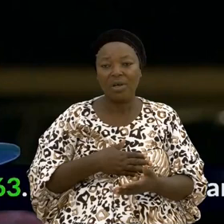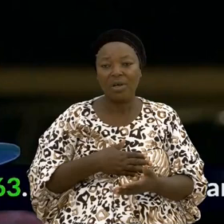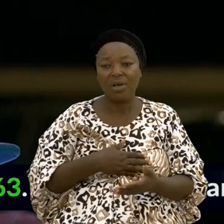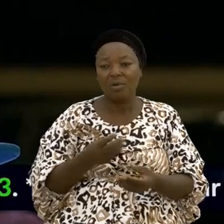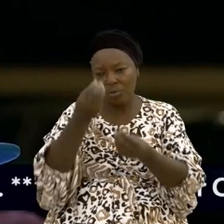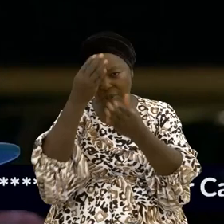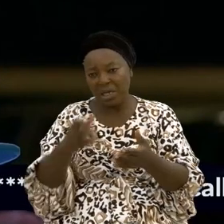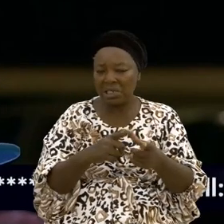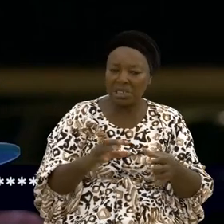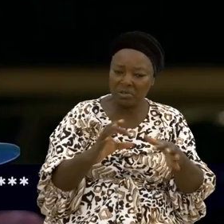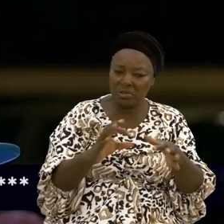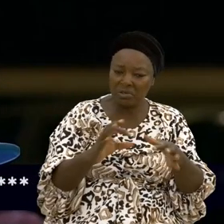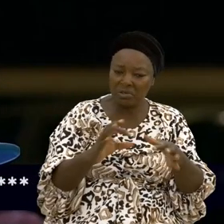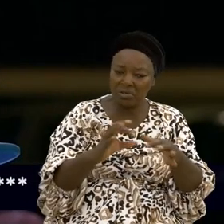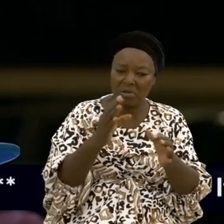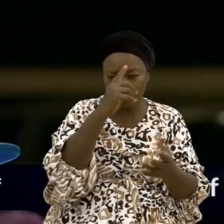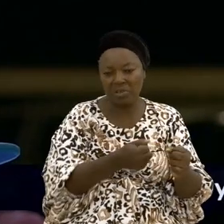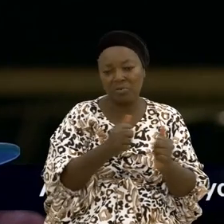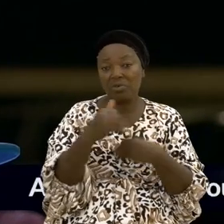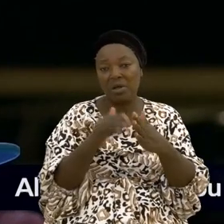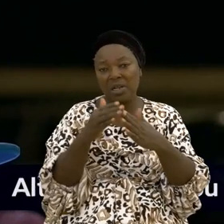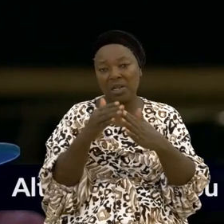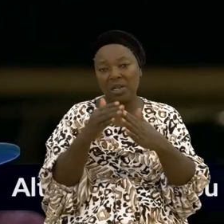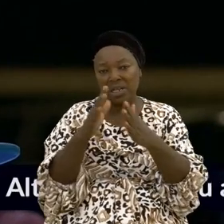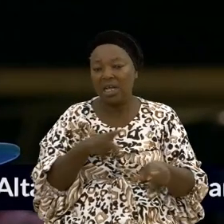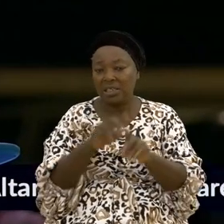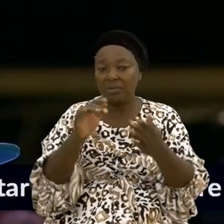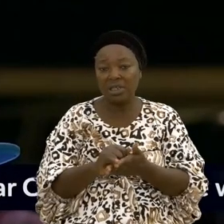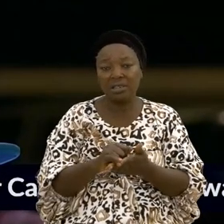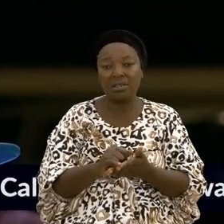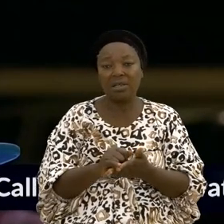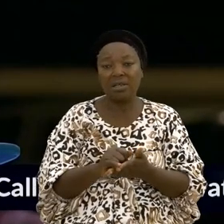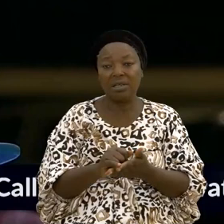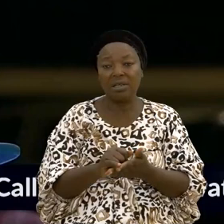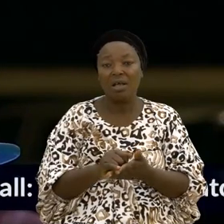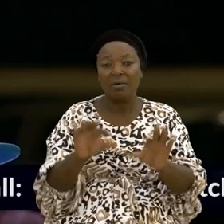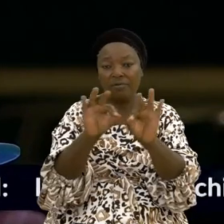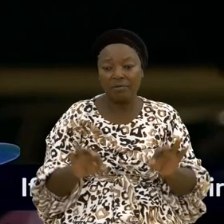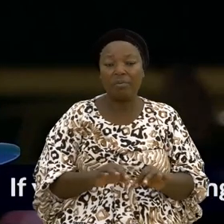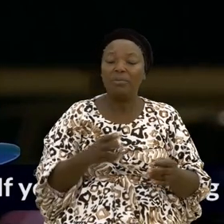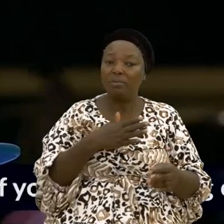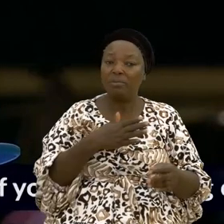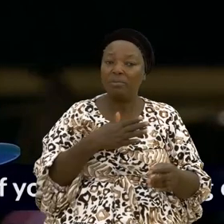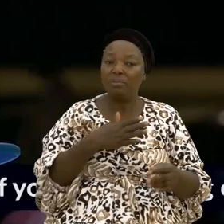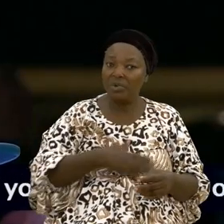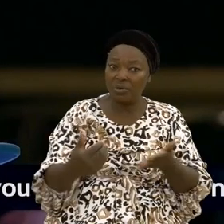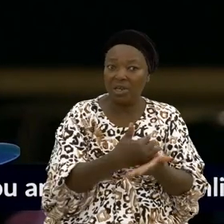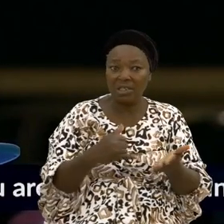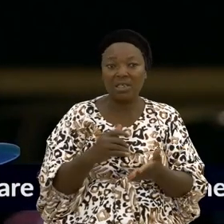they will be giving you a slip of paper. Collect that paper and supply all the data that is required